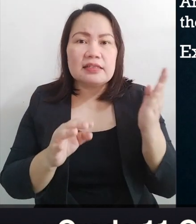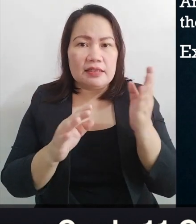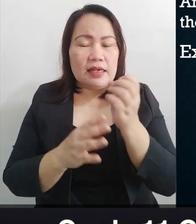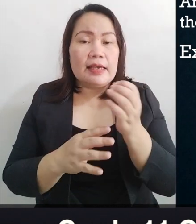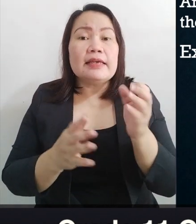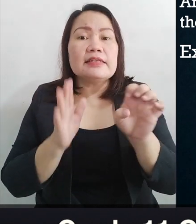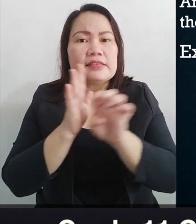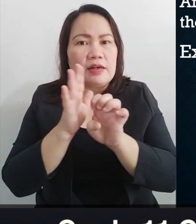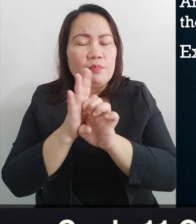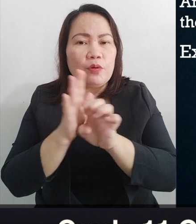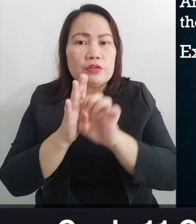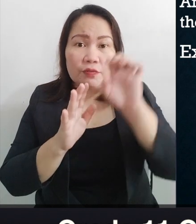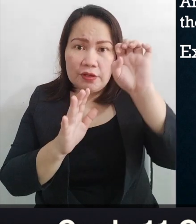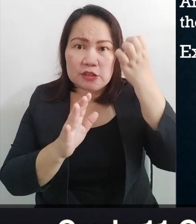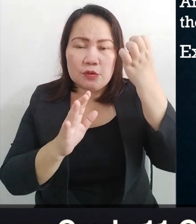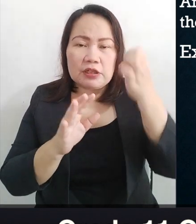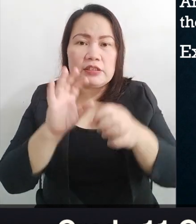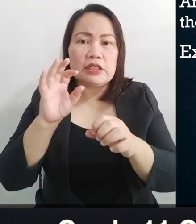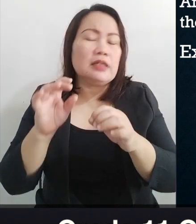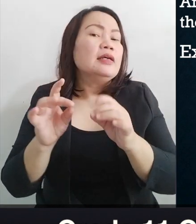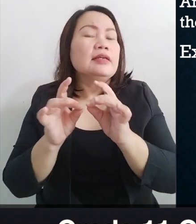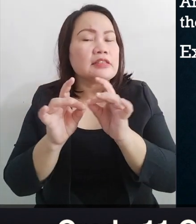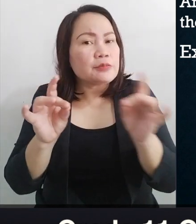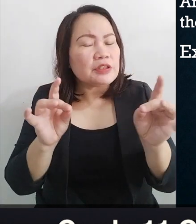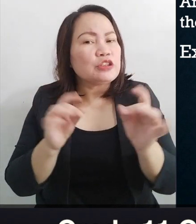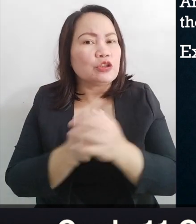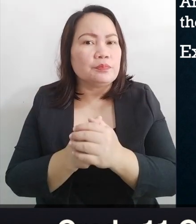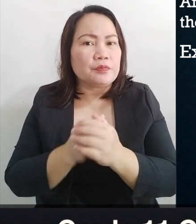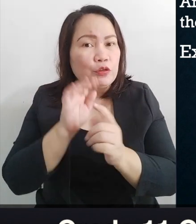of the examples of exponential expression.